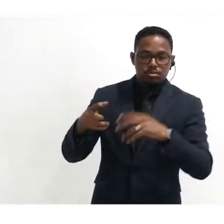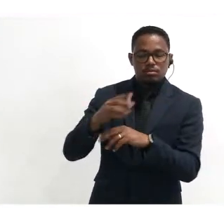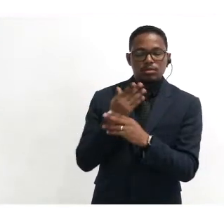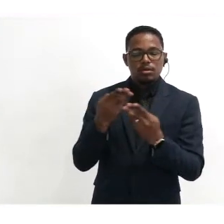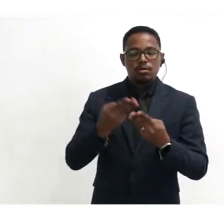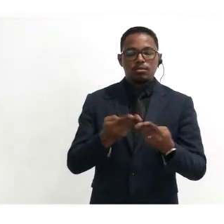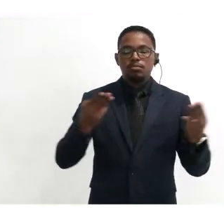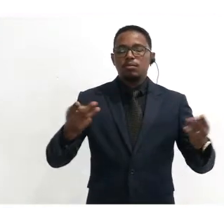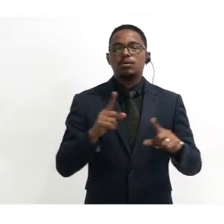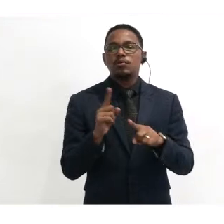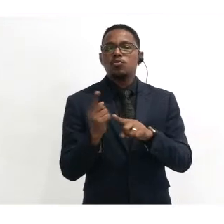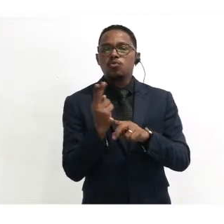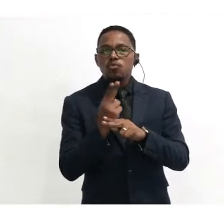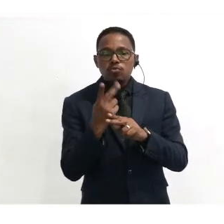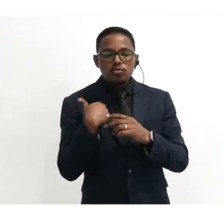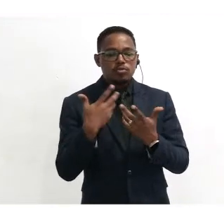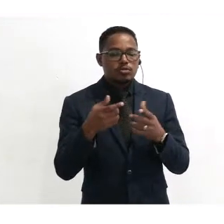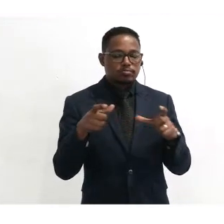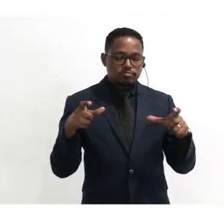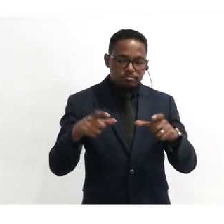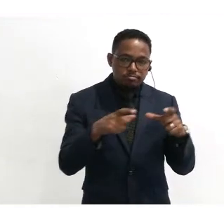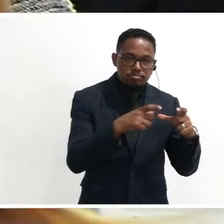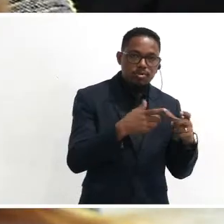you test the materials and things like that.